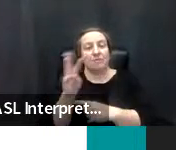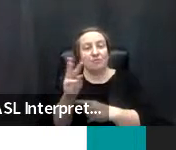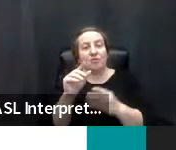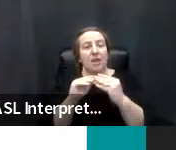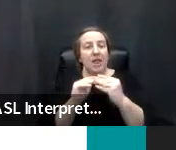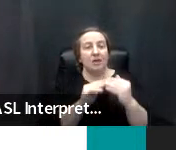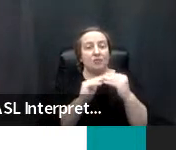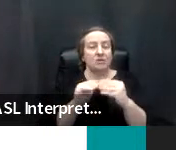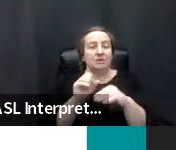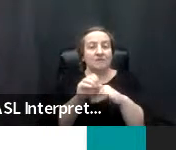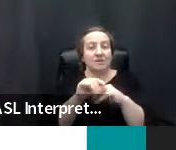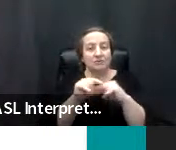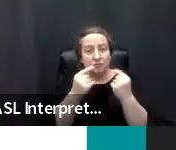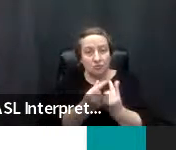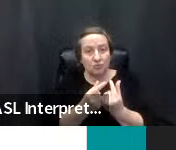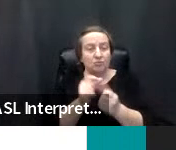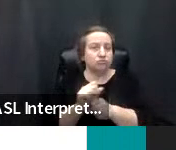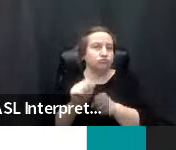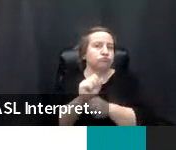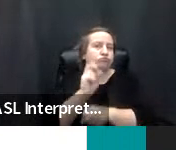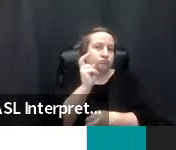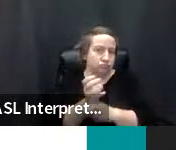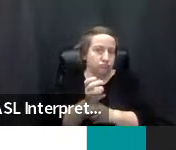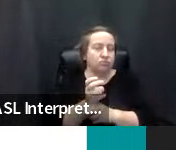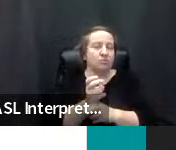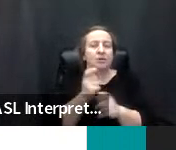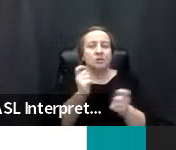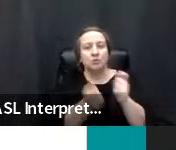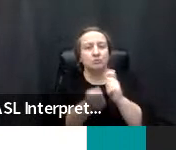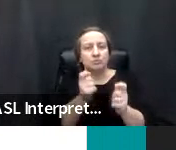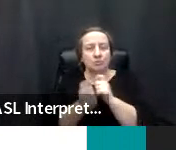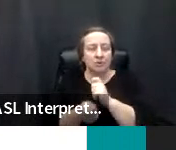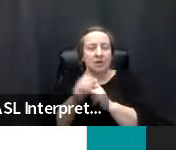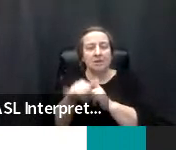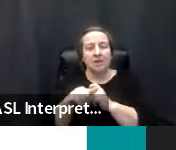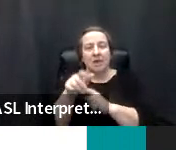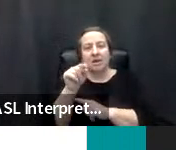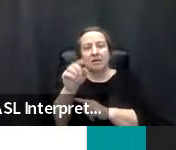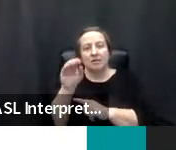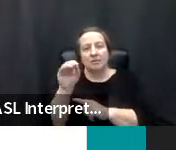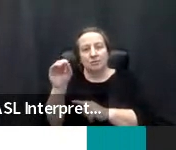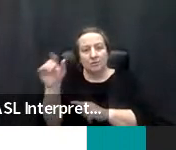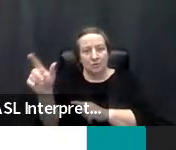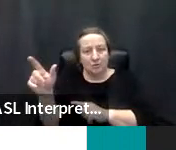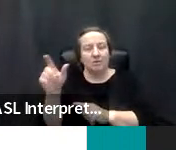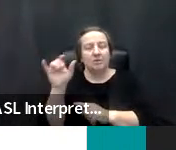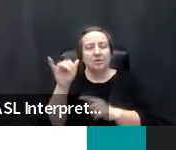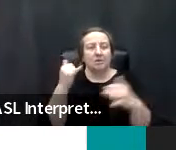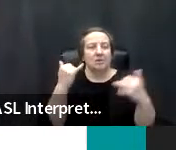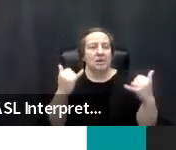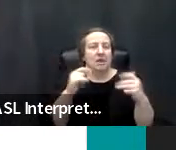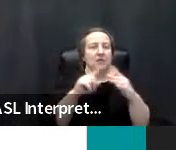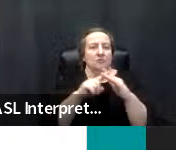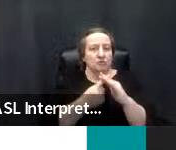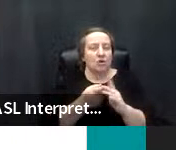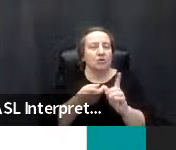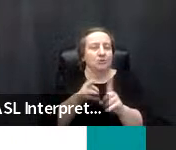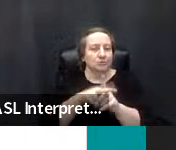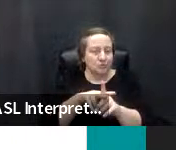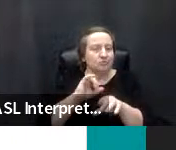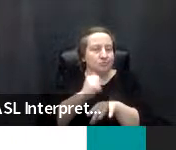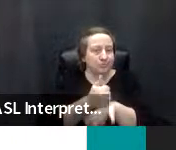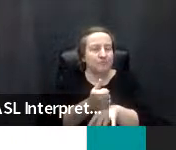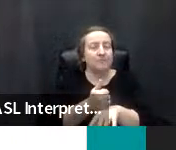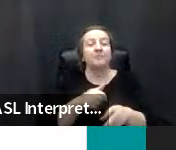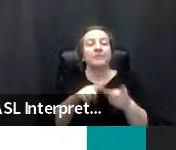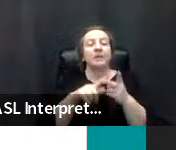group, they've been working pretty hard in refining that tool, which is now starting to be implemented. And then we'll